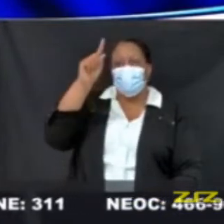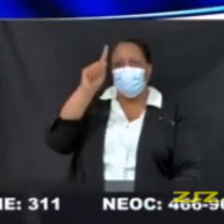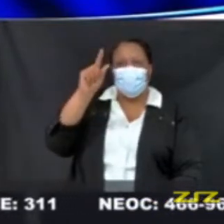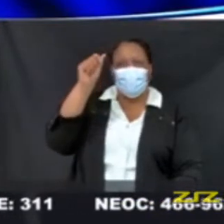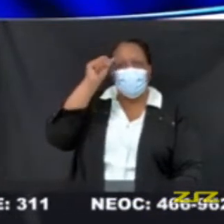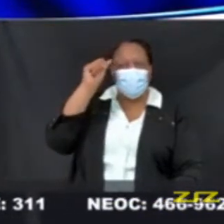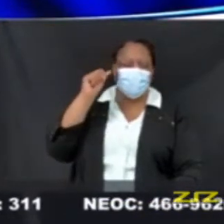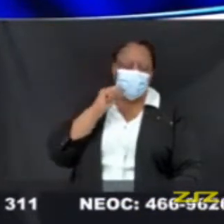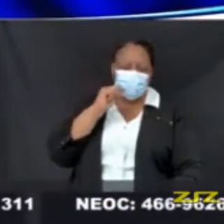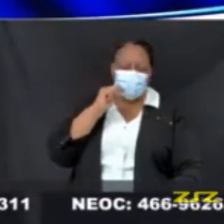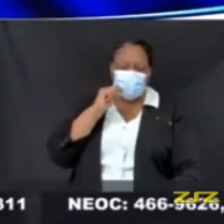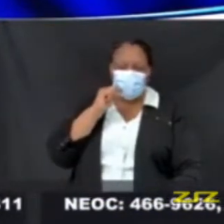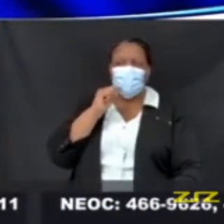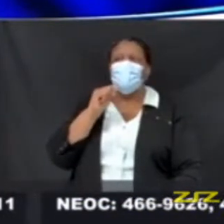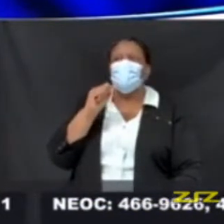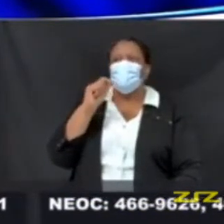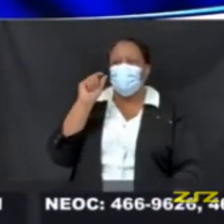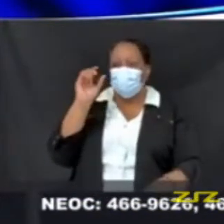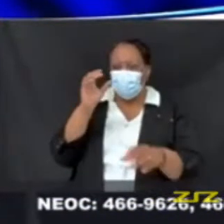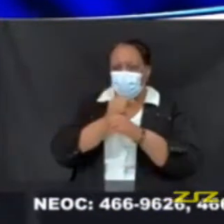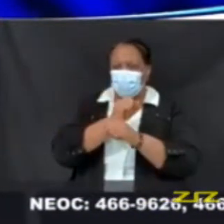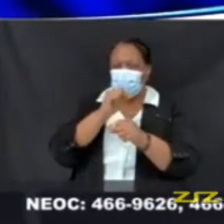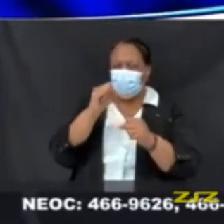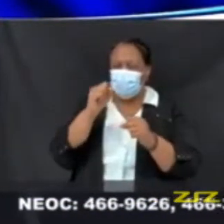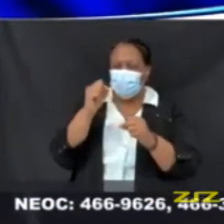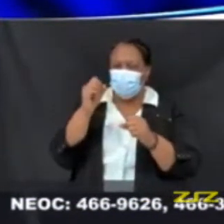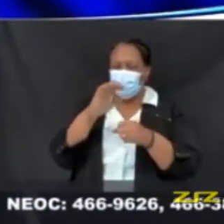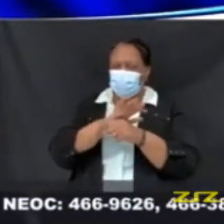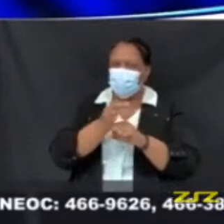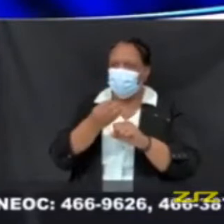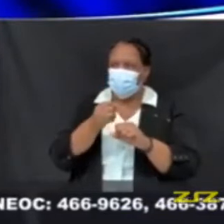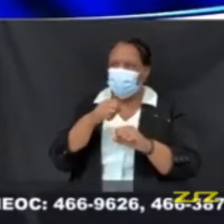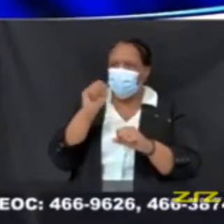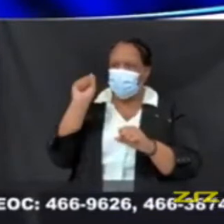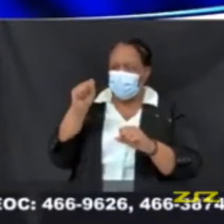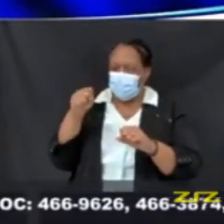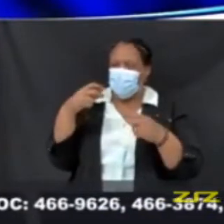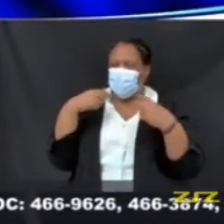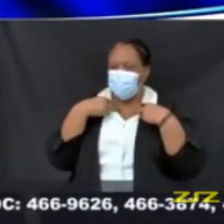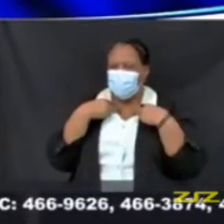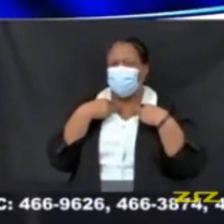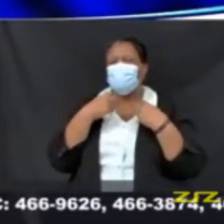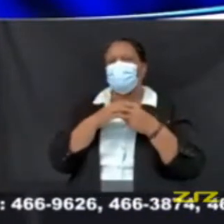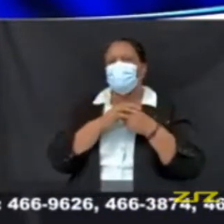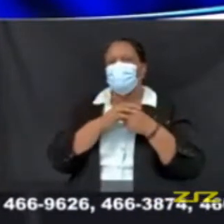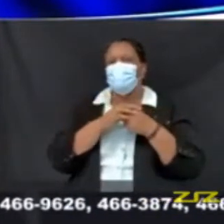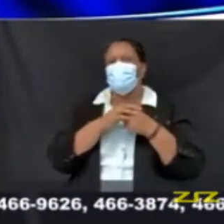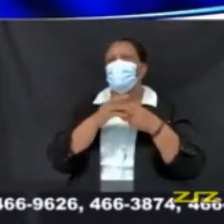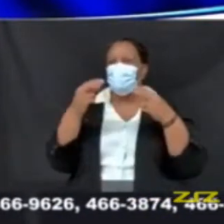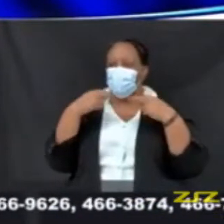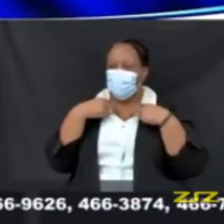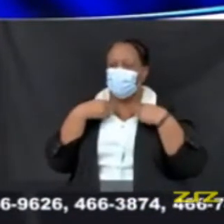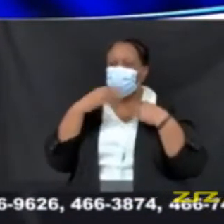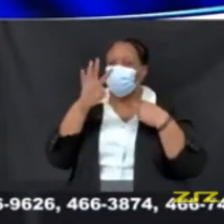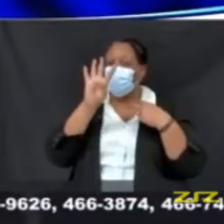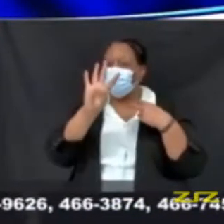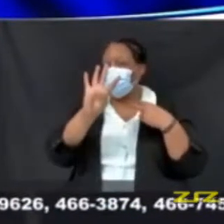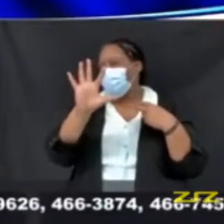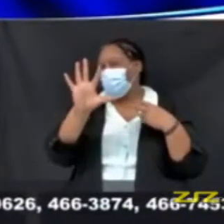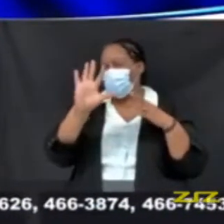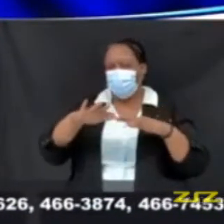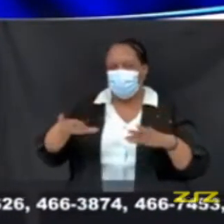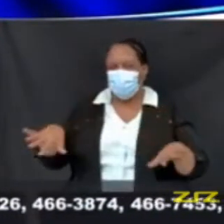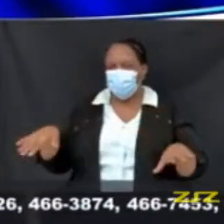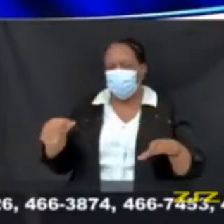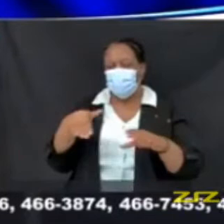tested positive, and they are in a home where they have 4 or 5 other children who at the time were